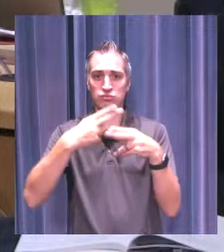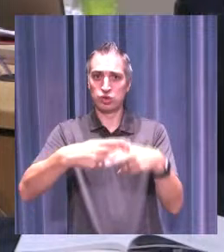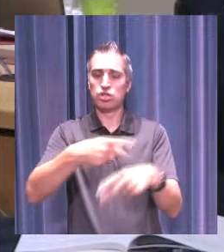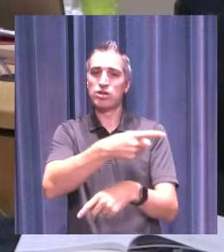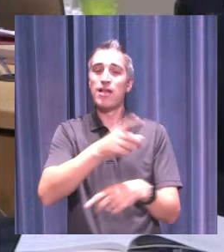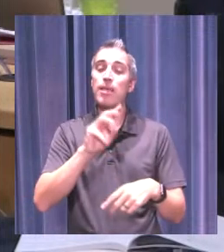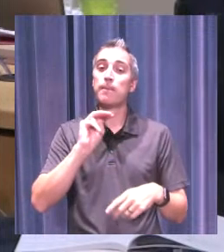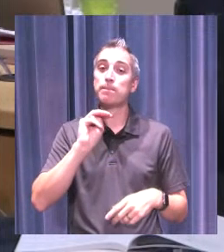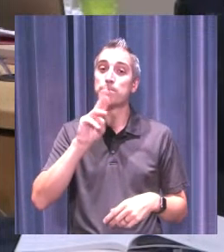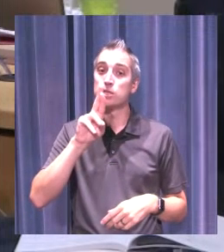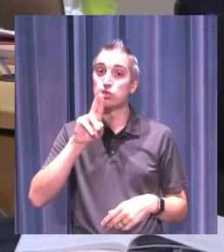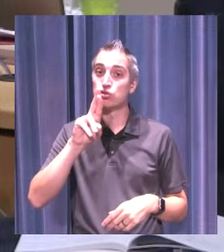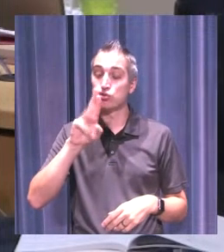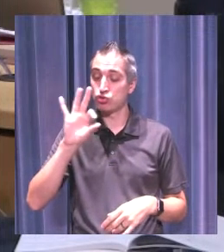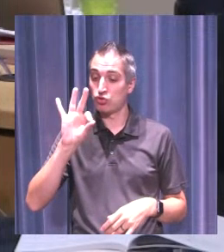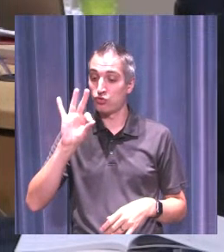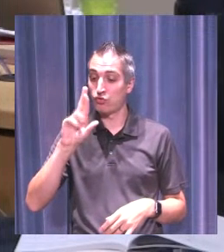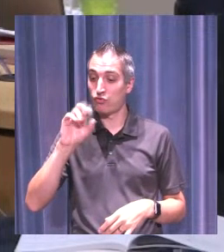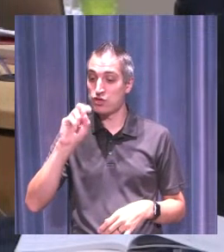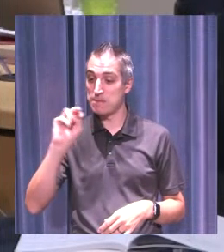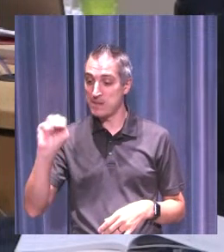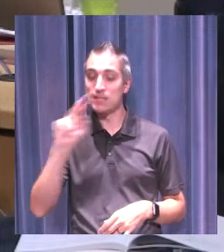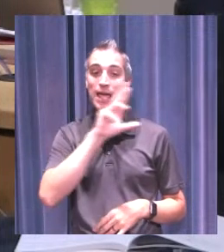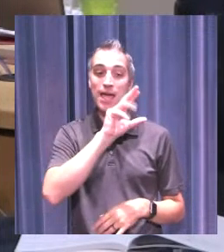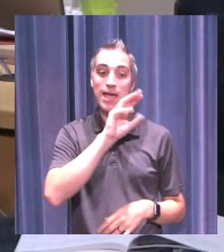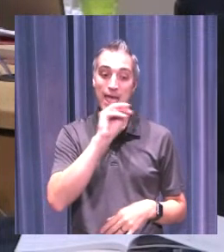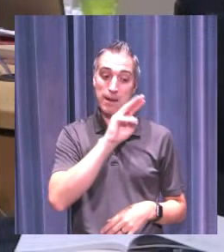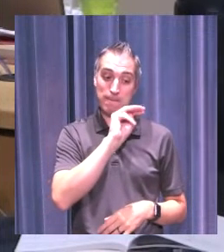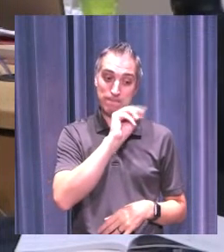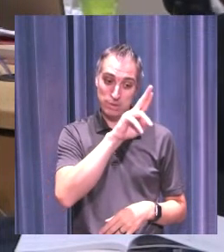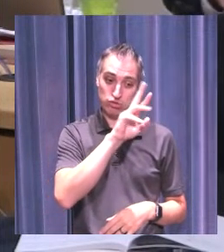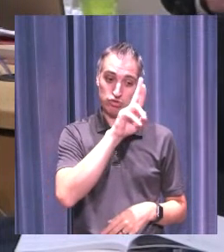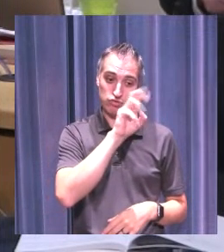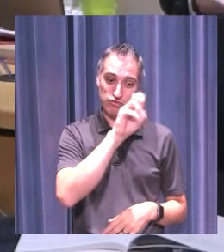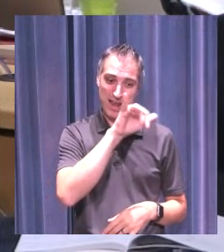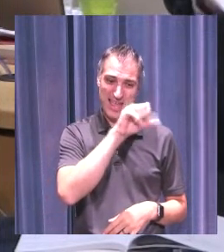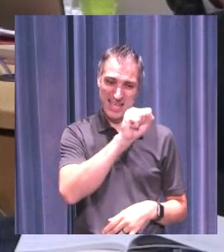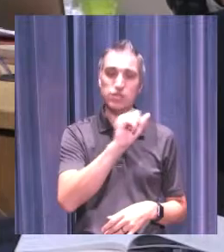themselves in a professional manner that will set a good example for our students.